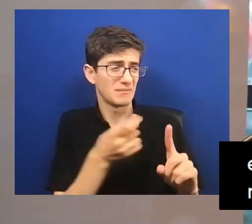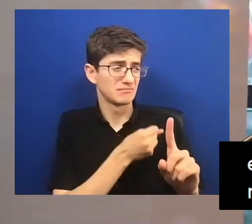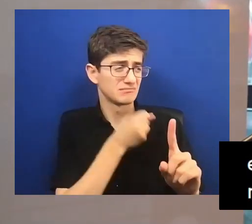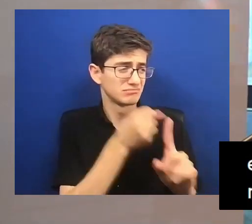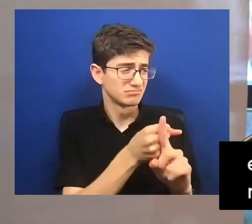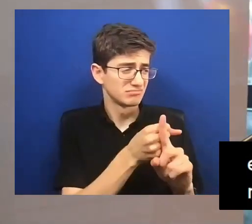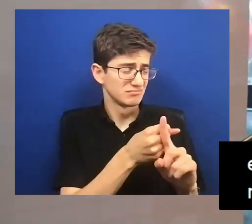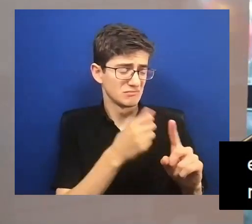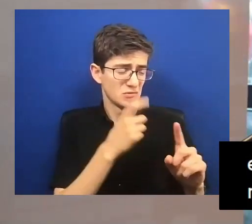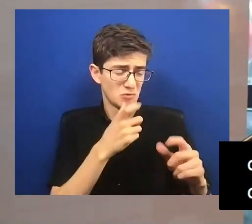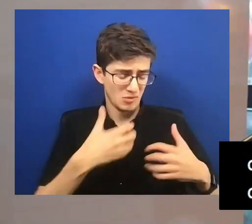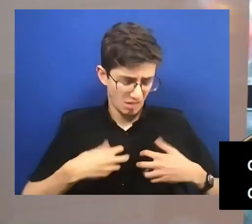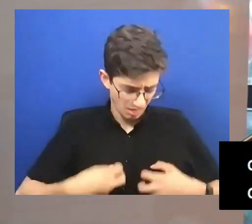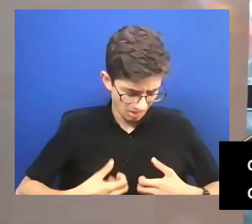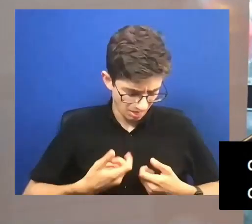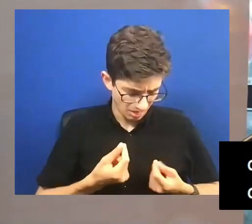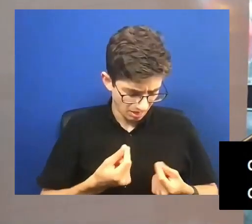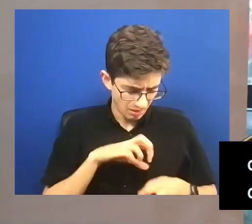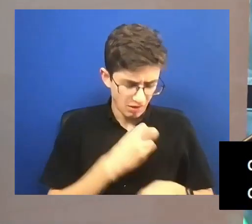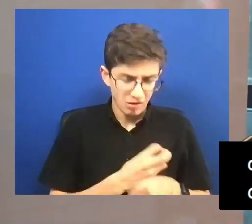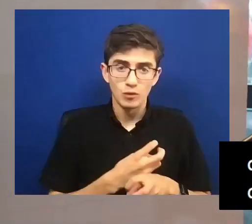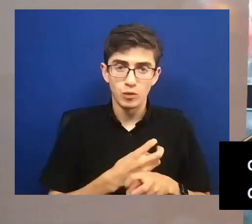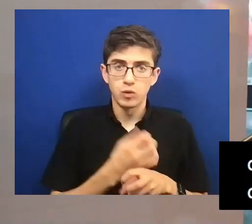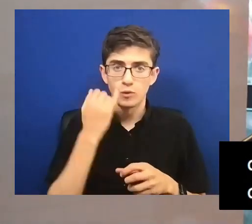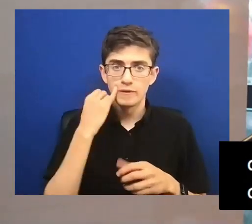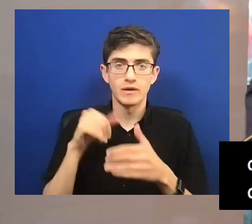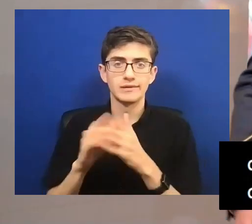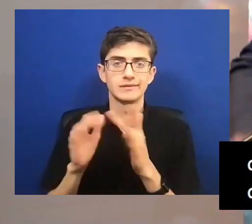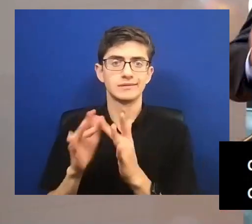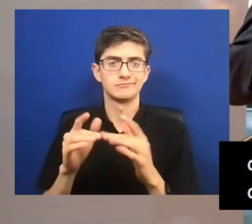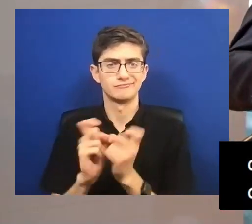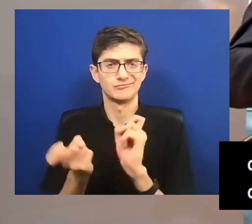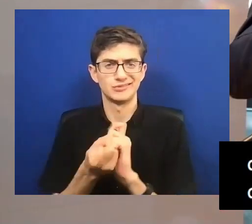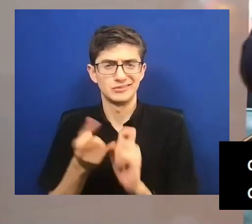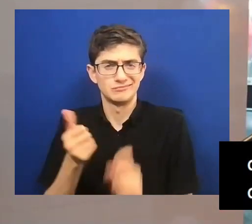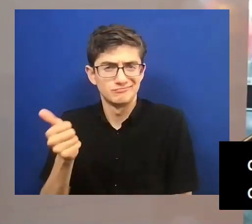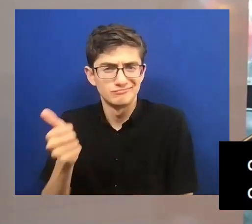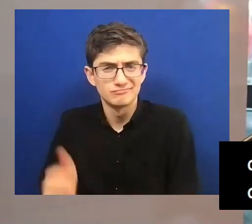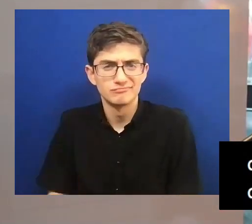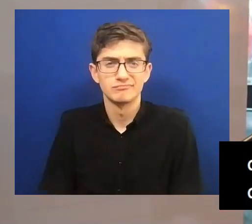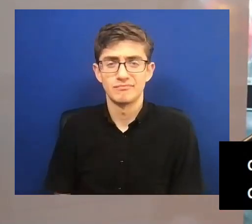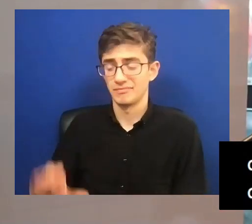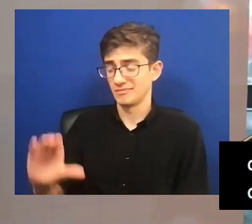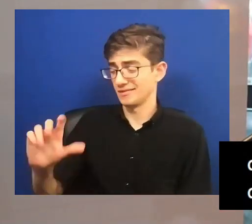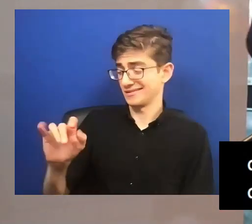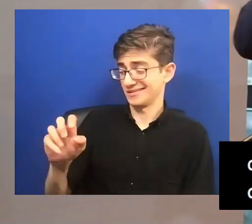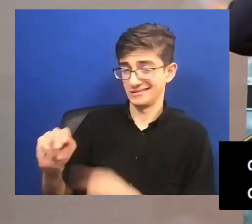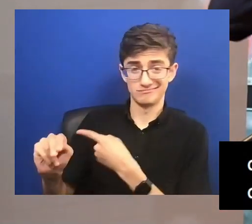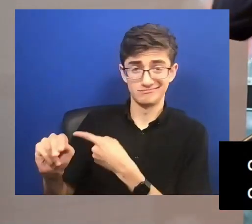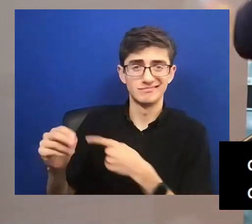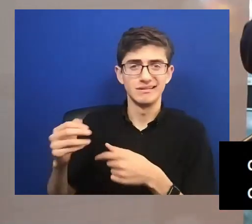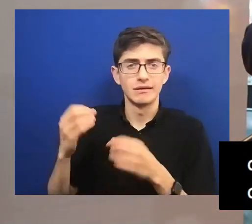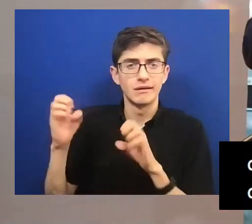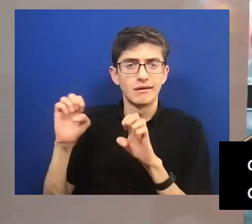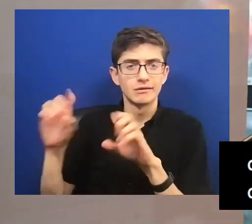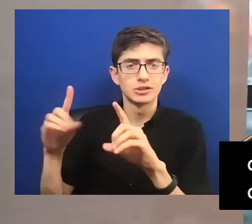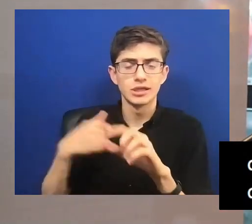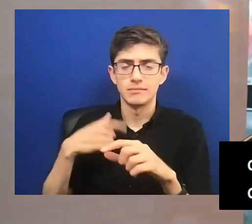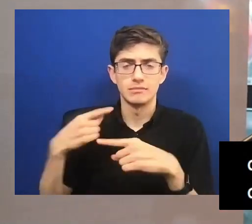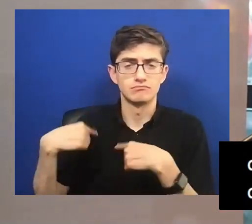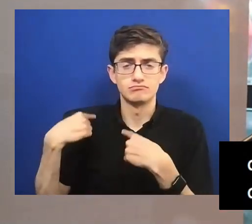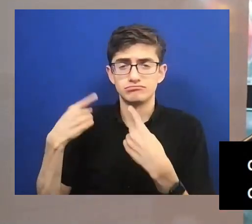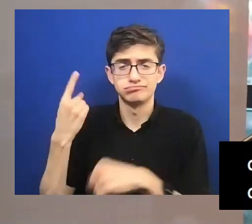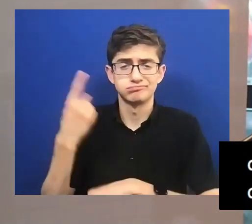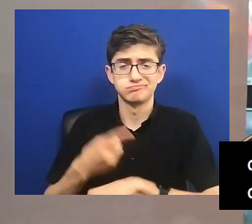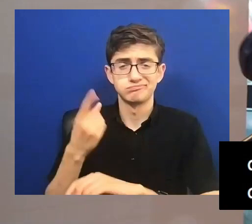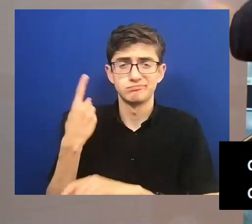yourself. And one of the things that Clayton, my good friend, who's been educating me from day one, before we went into COVID, we understood,